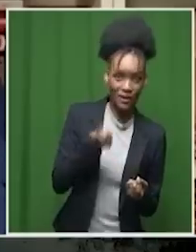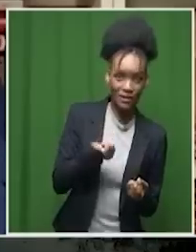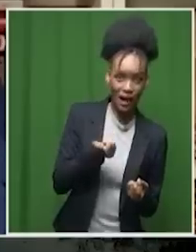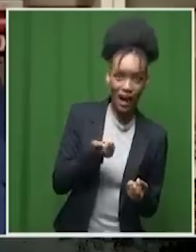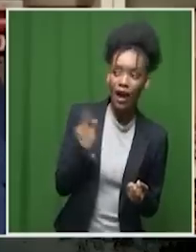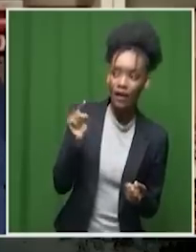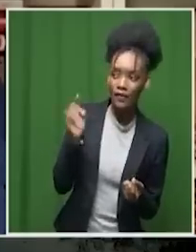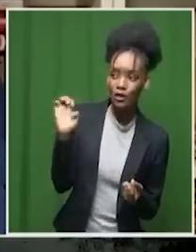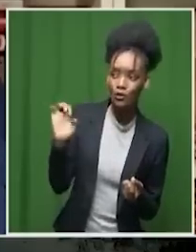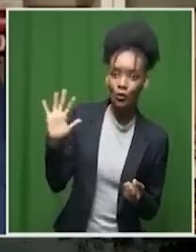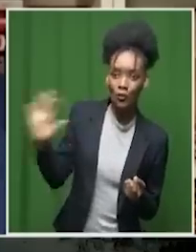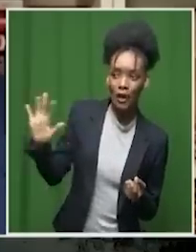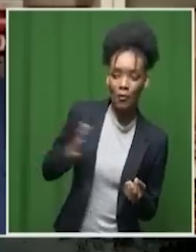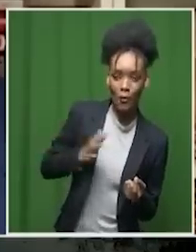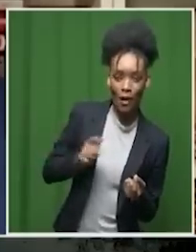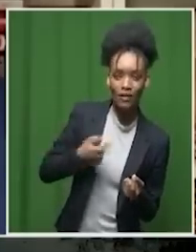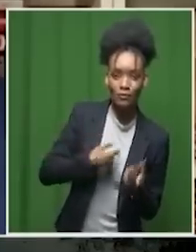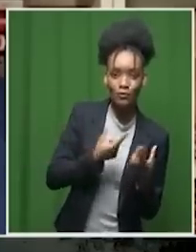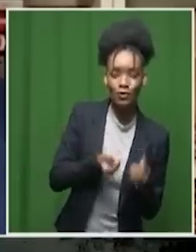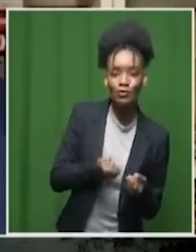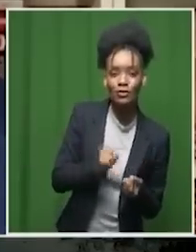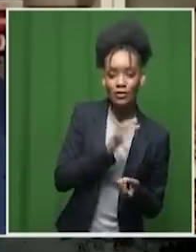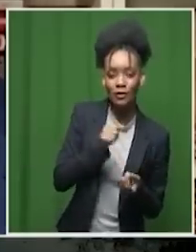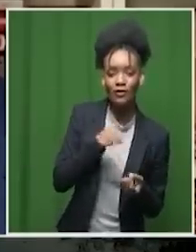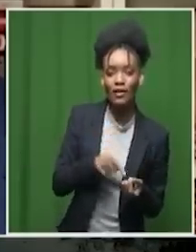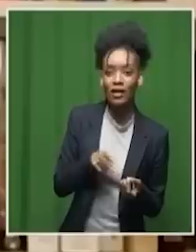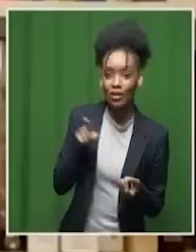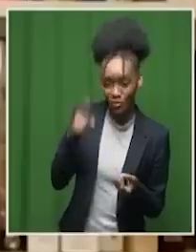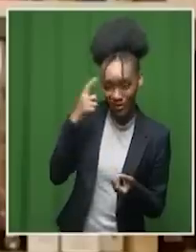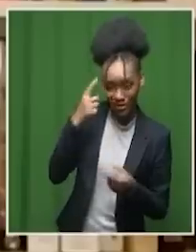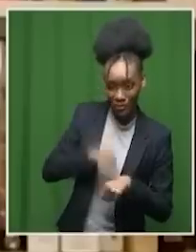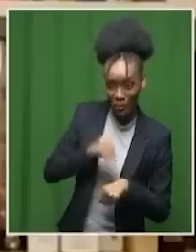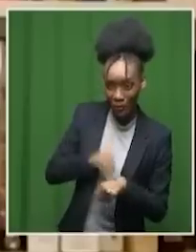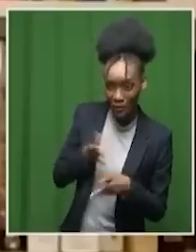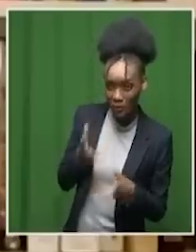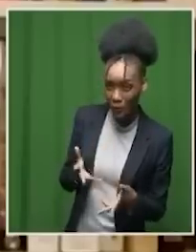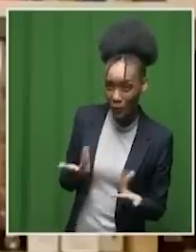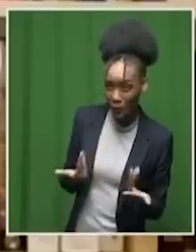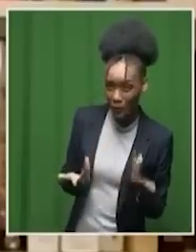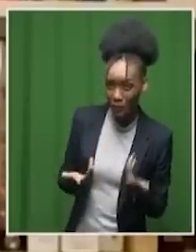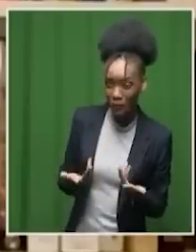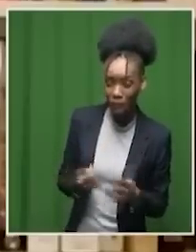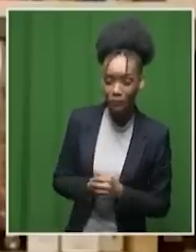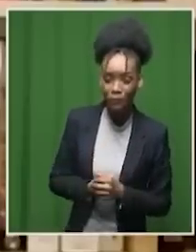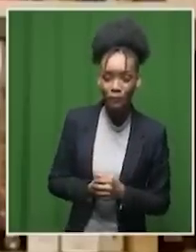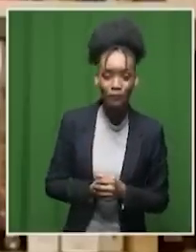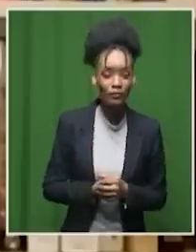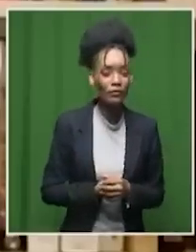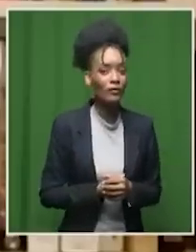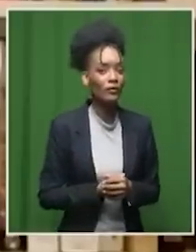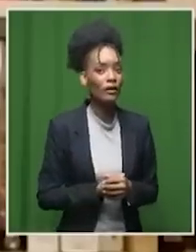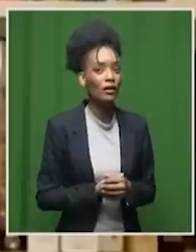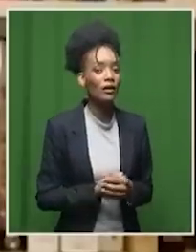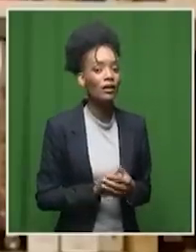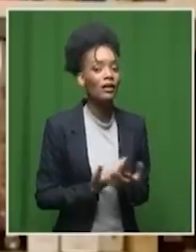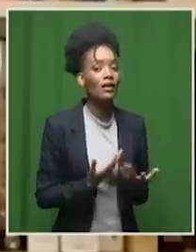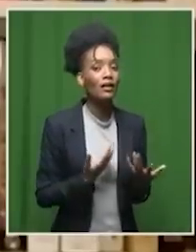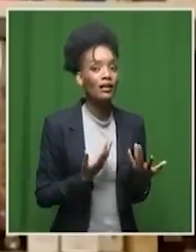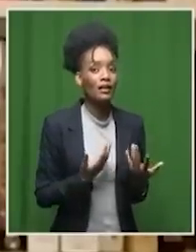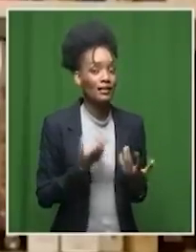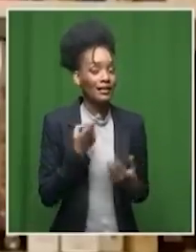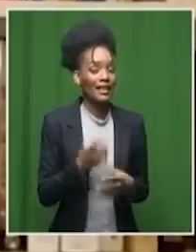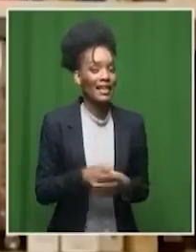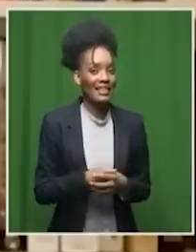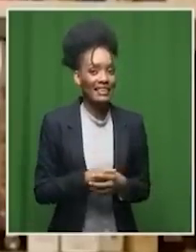Professor? Well, you put it you put your finger on the